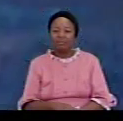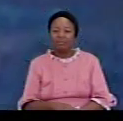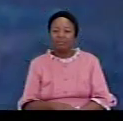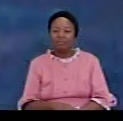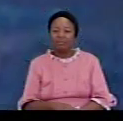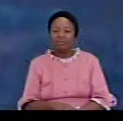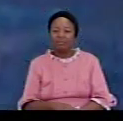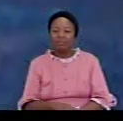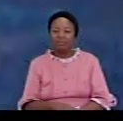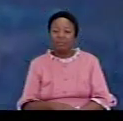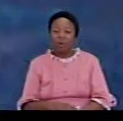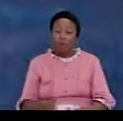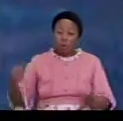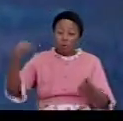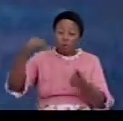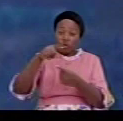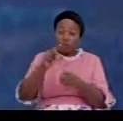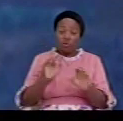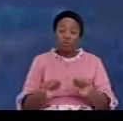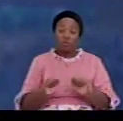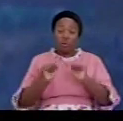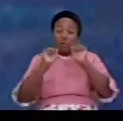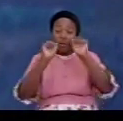Until you surrender